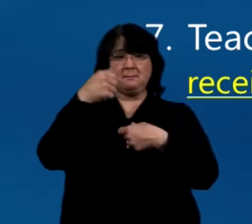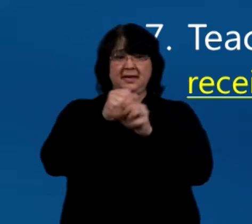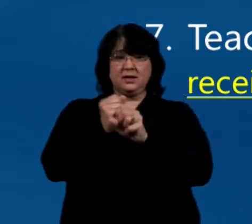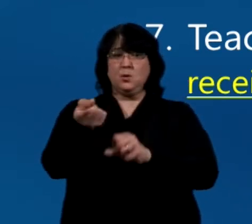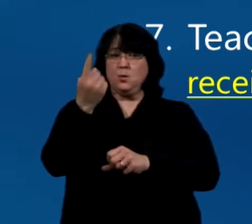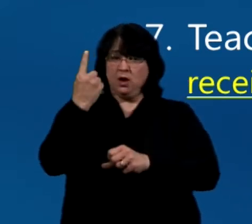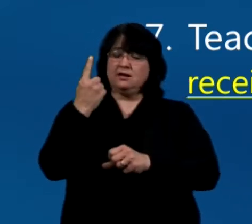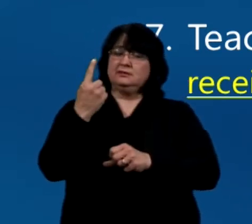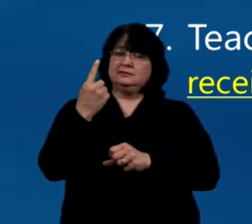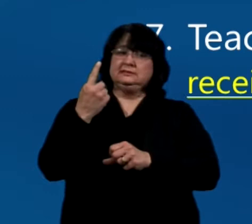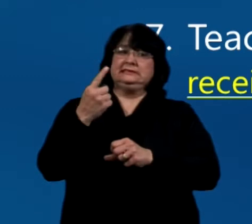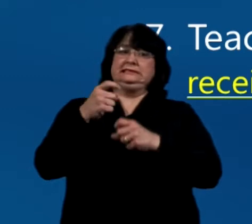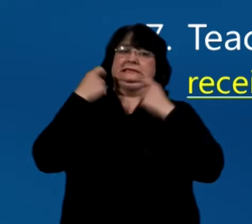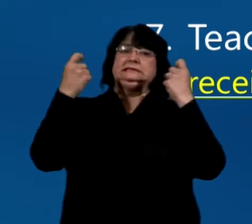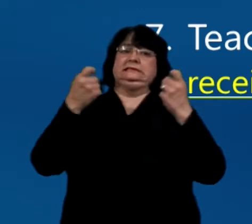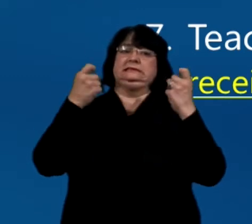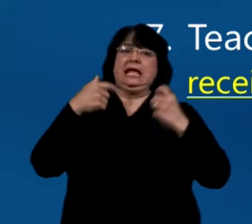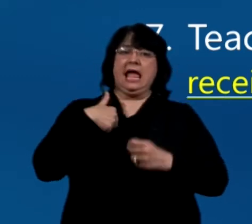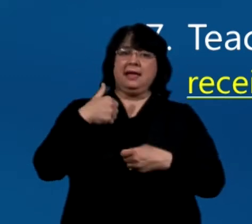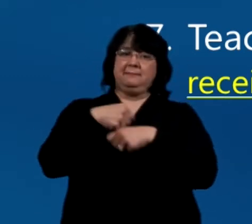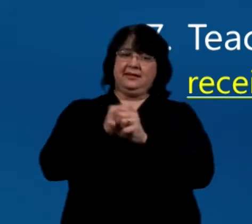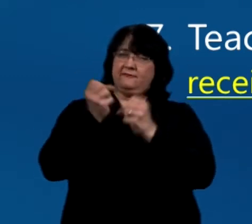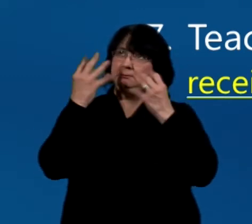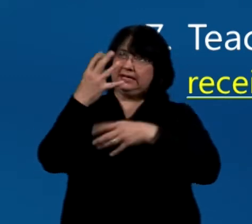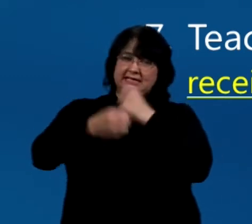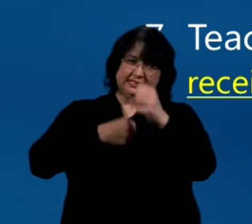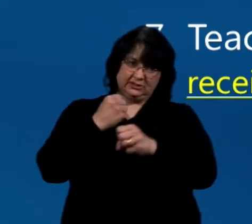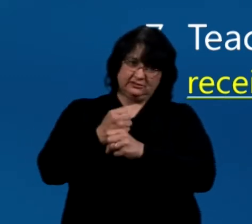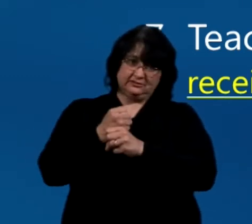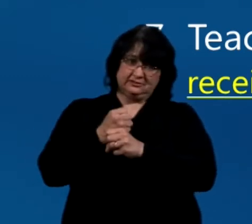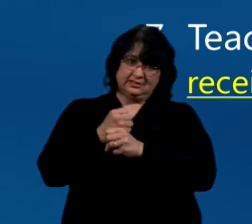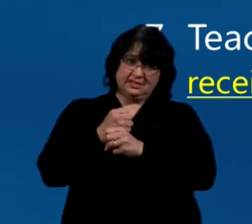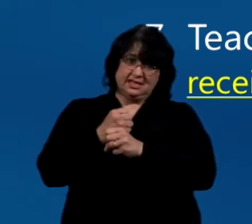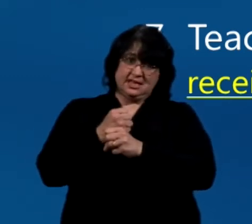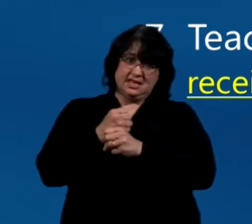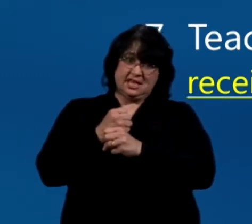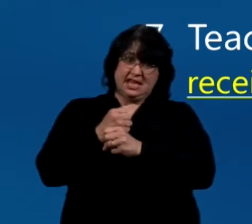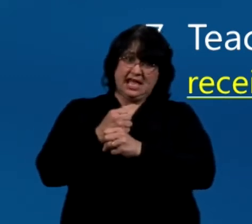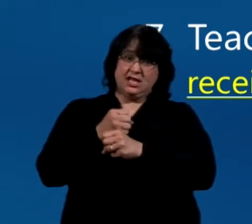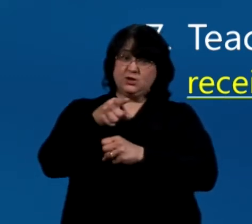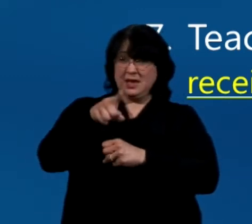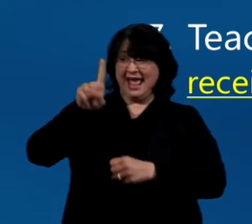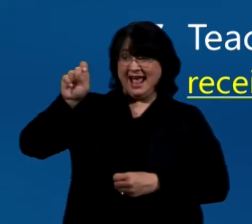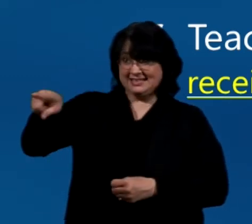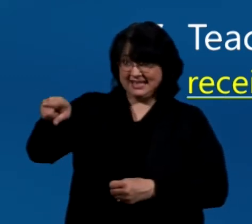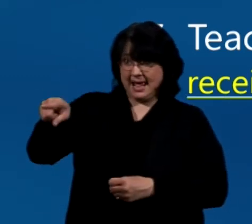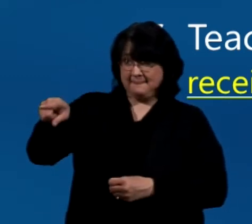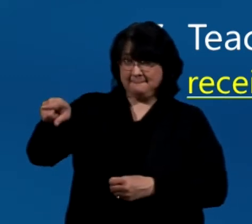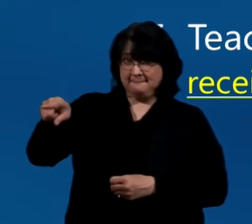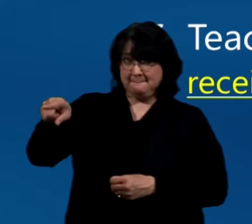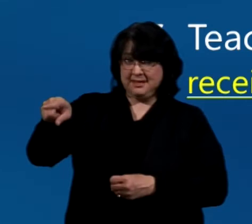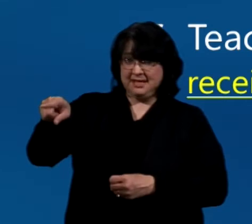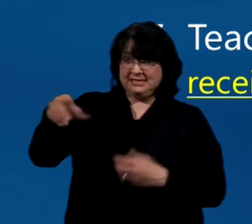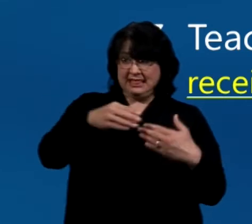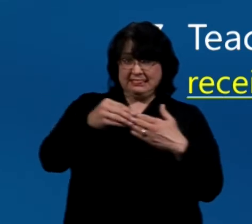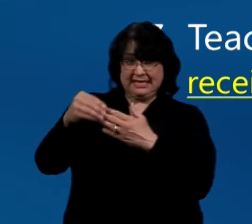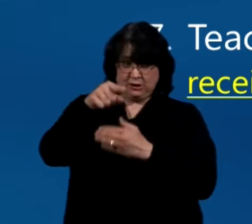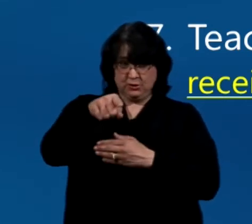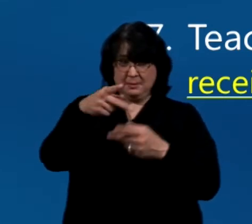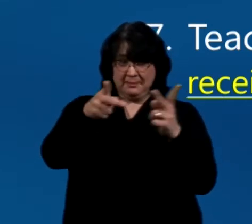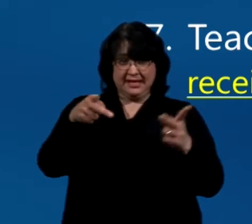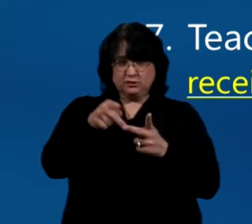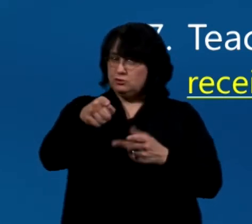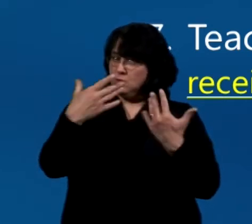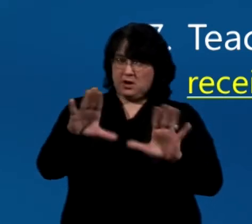cardinal sins that I committed for years. And that is, you're going to ask this person to take you somewhere you don't need to go or want to